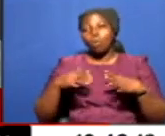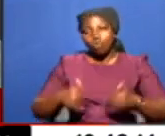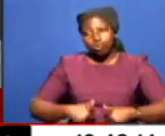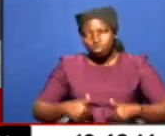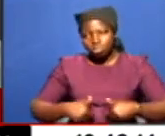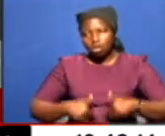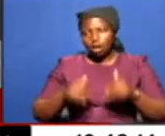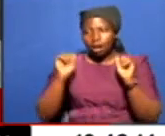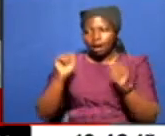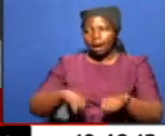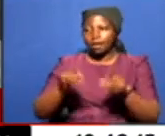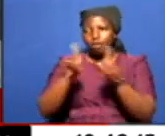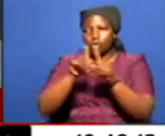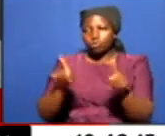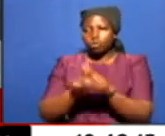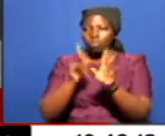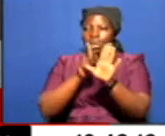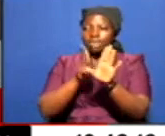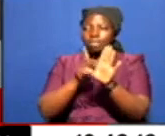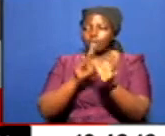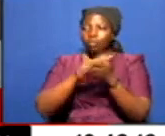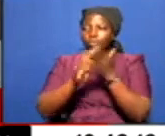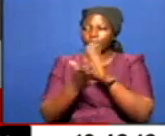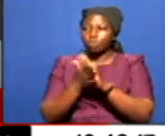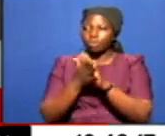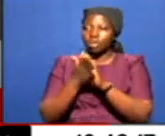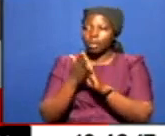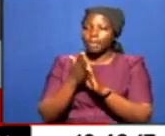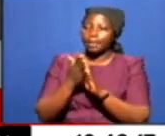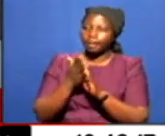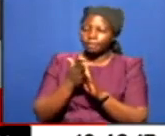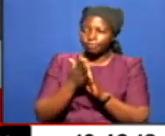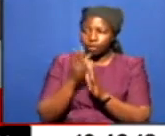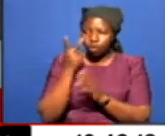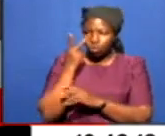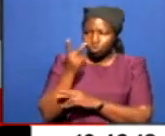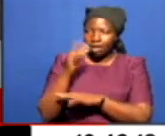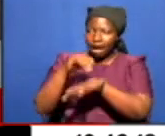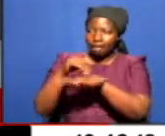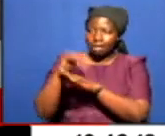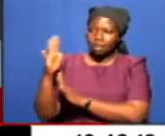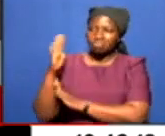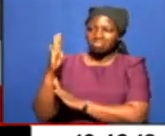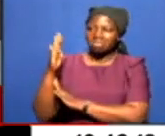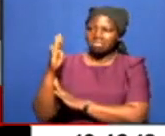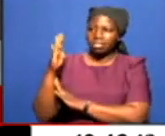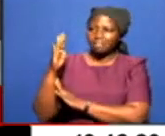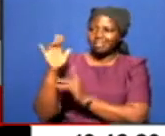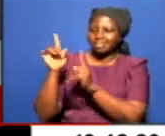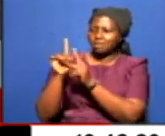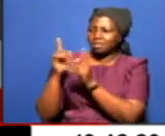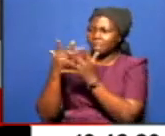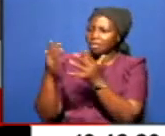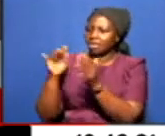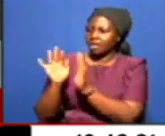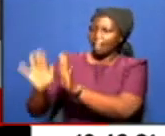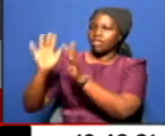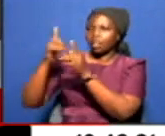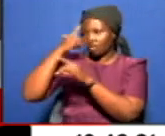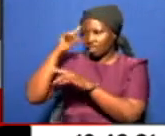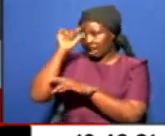to also participate without necessarily looking at security as something that is only left for the government. Mm-hmm. And so from